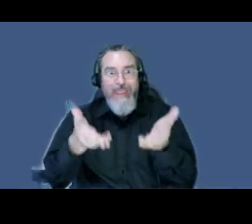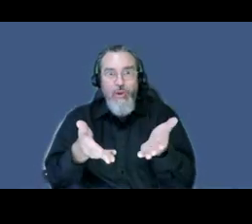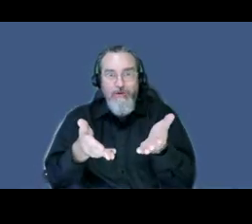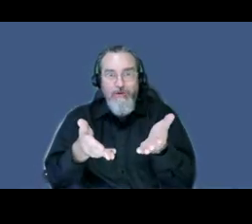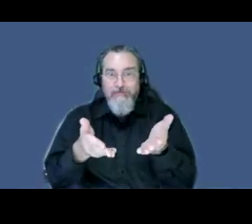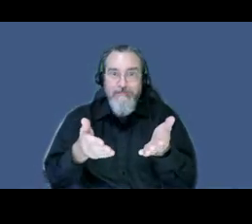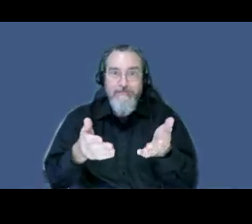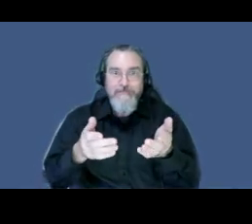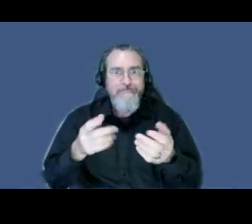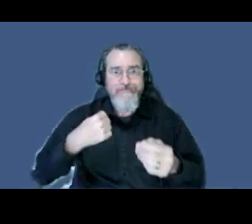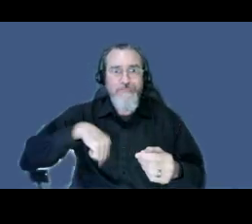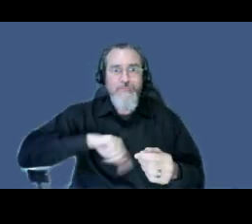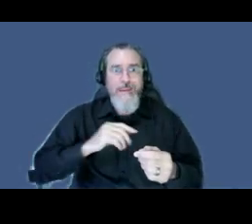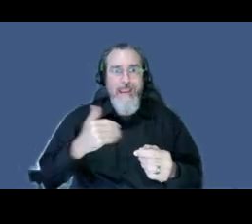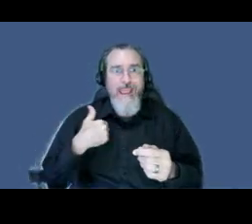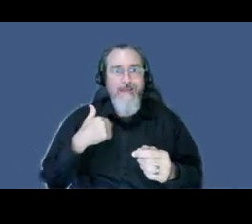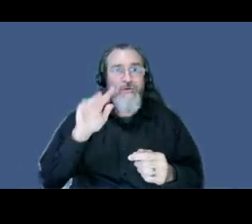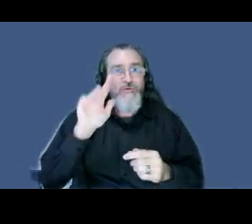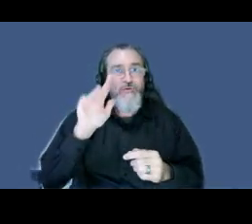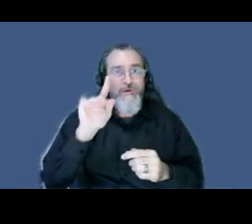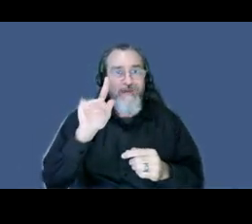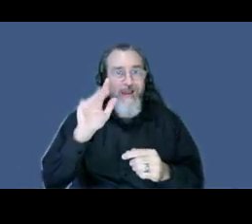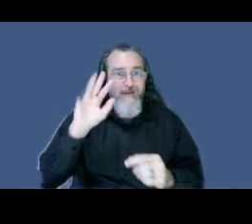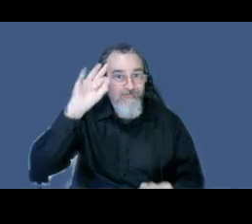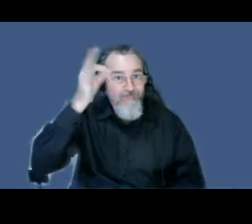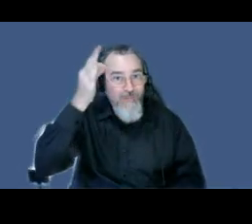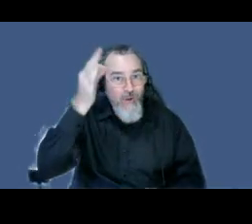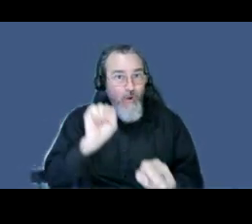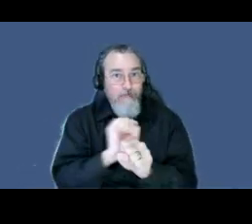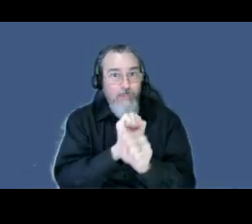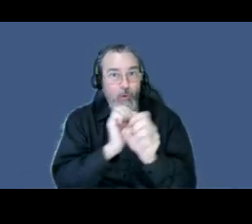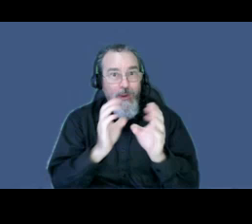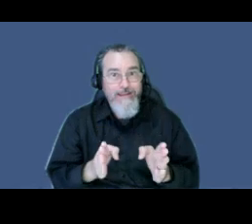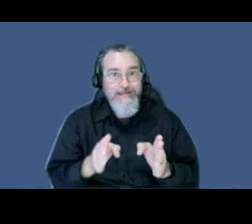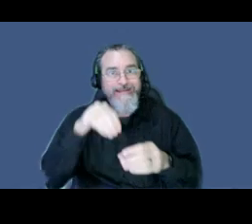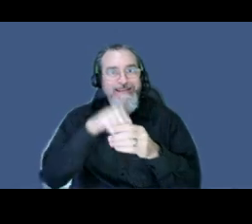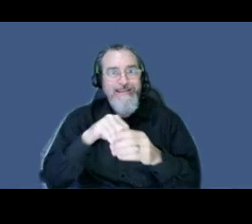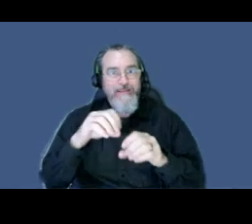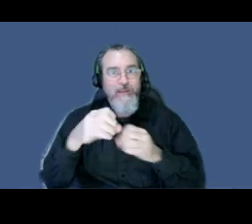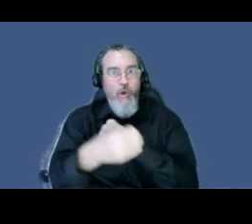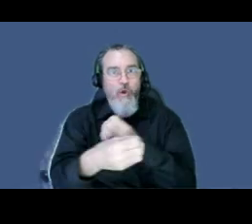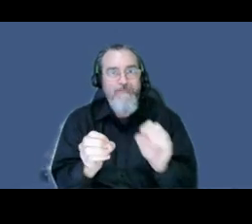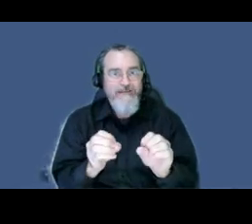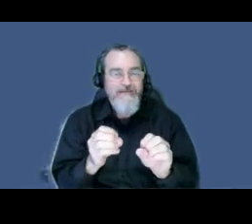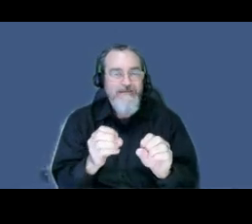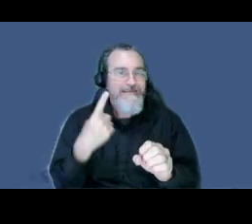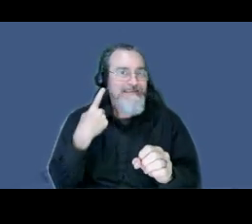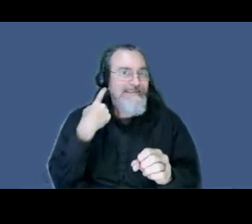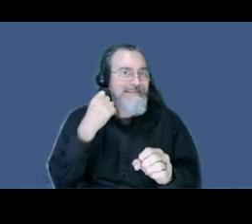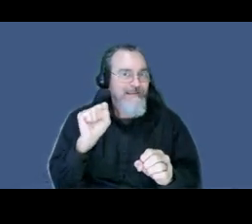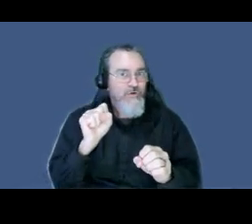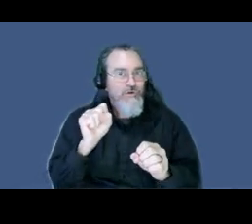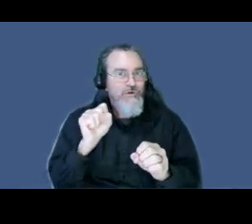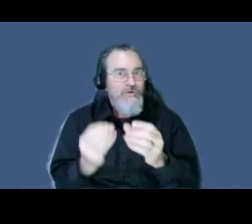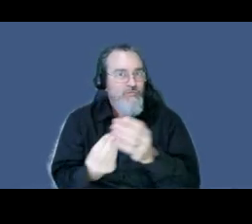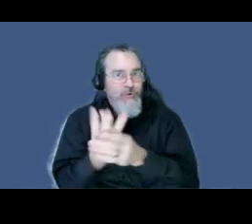have 25 federal employees in our office here in Silver Spring and in the DC area, and we've